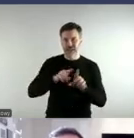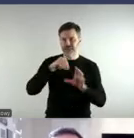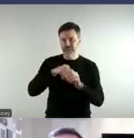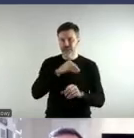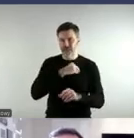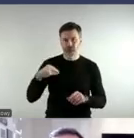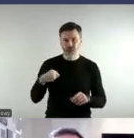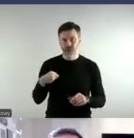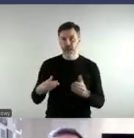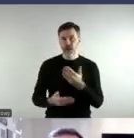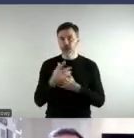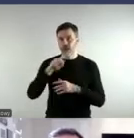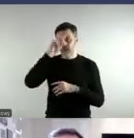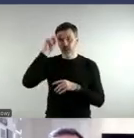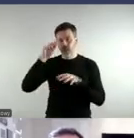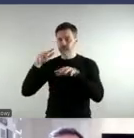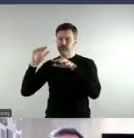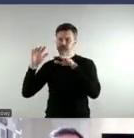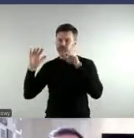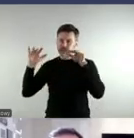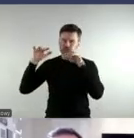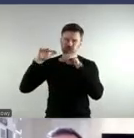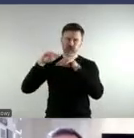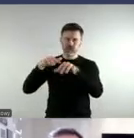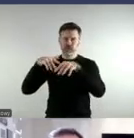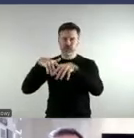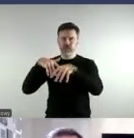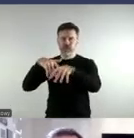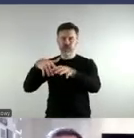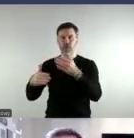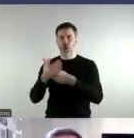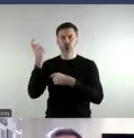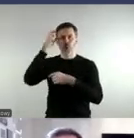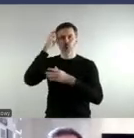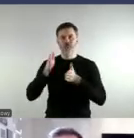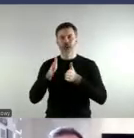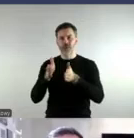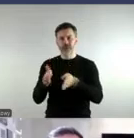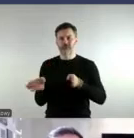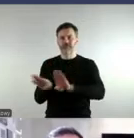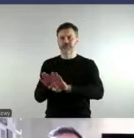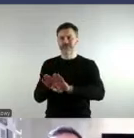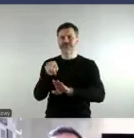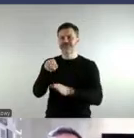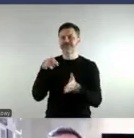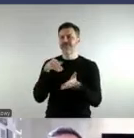farmers' protests were really numerous, with many participants, for example, blocking the main street in the city